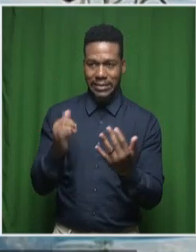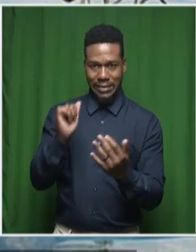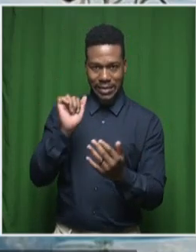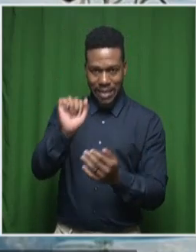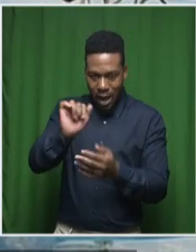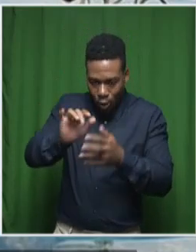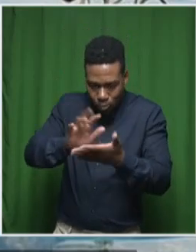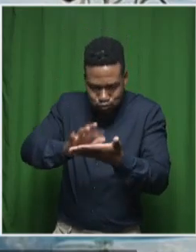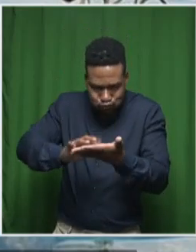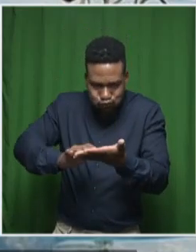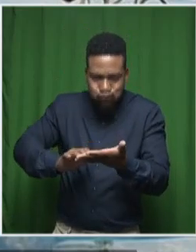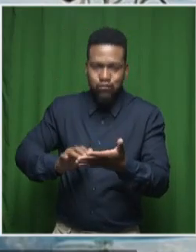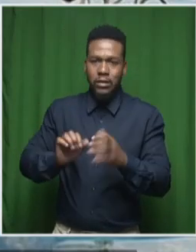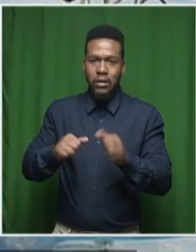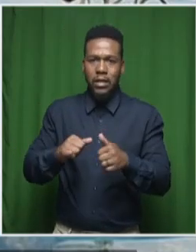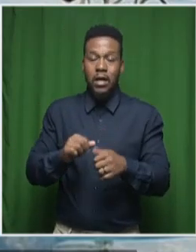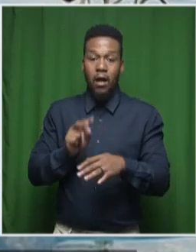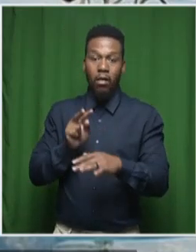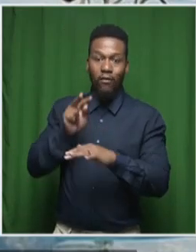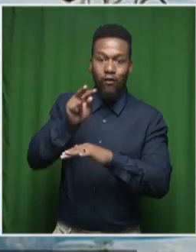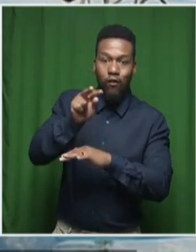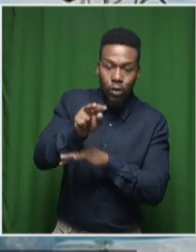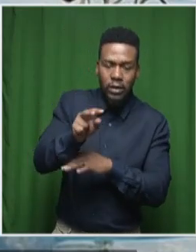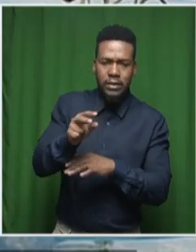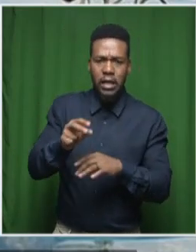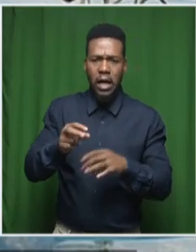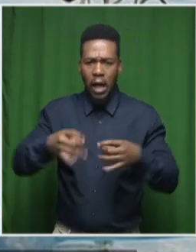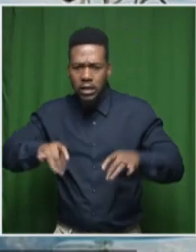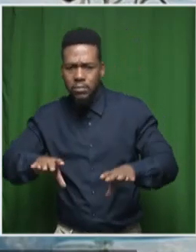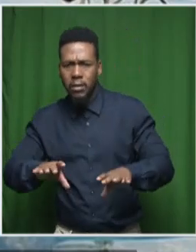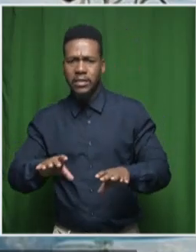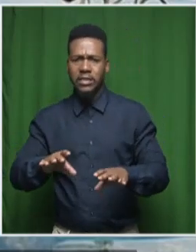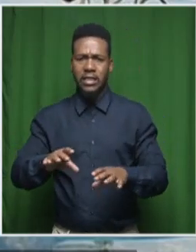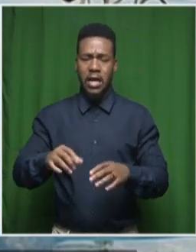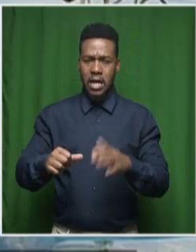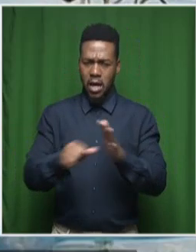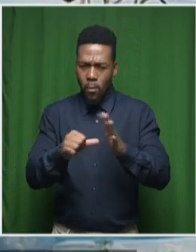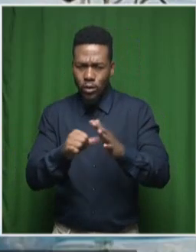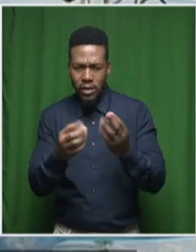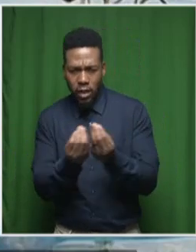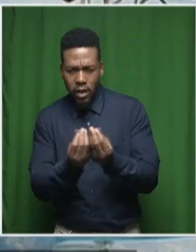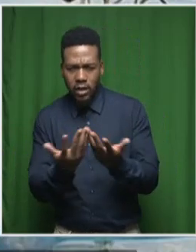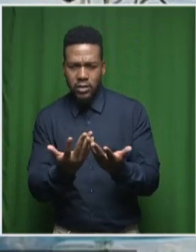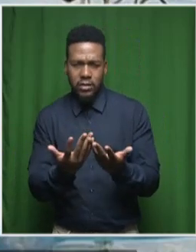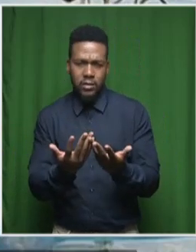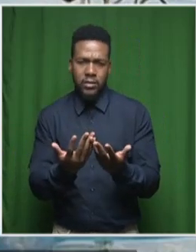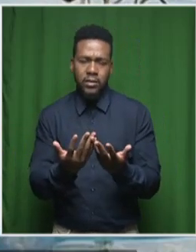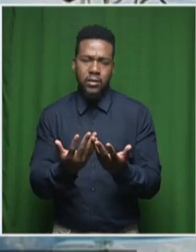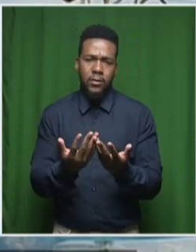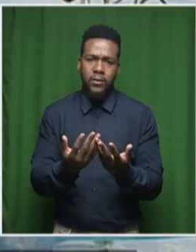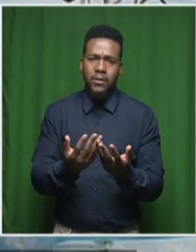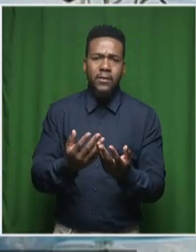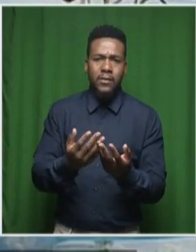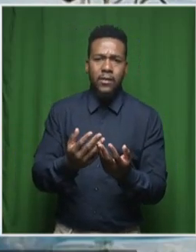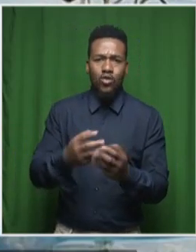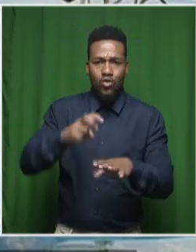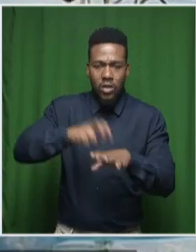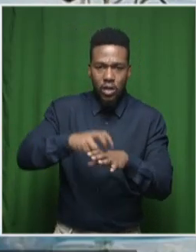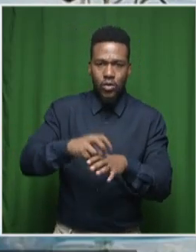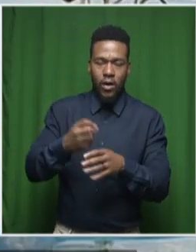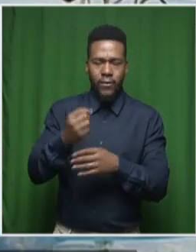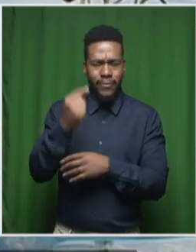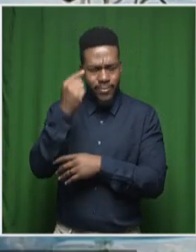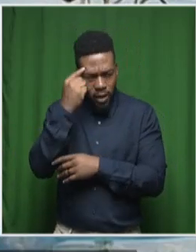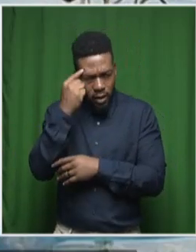to forecasting expenditure and all other important items, it's important to have that frame of mind